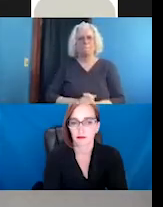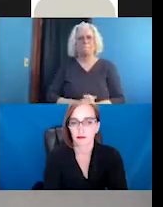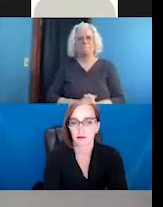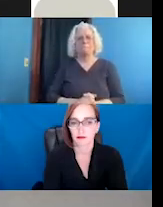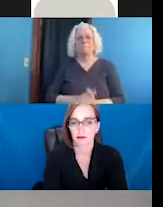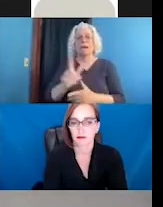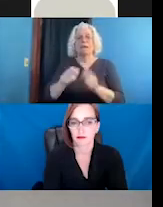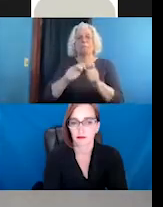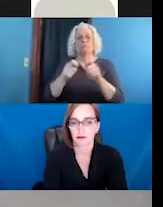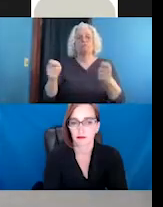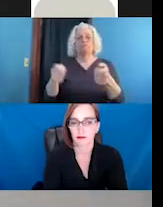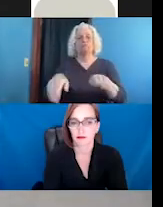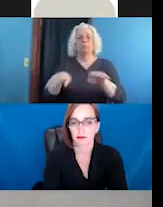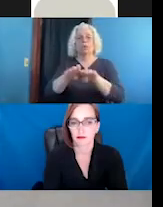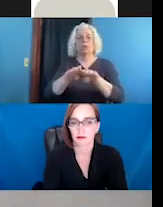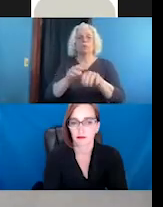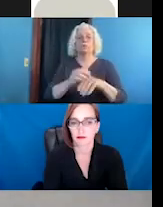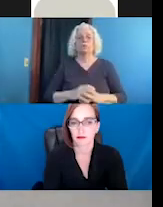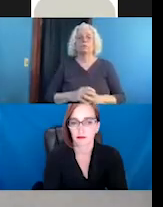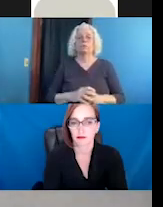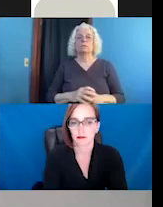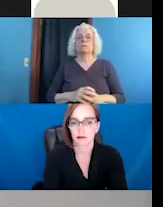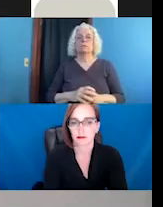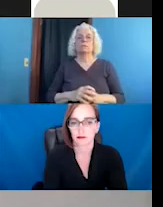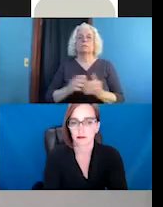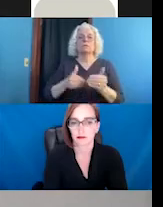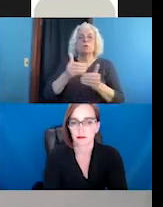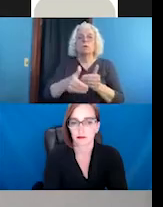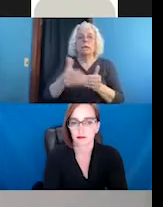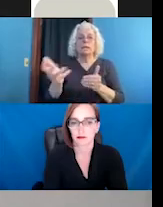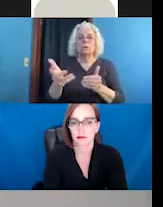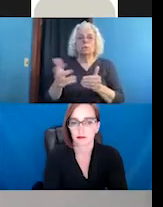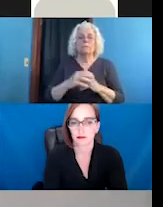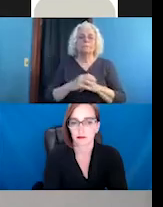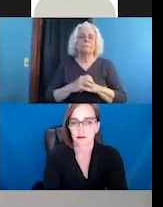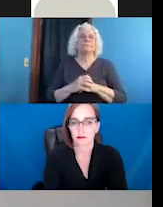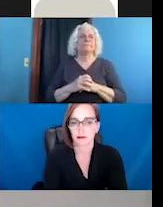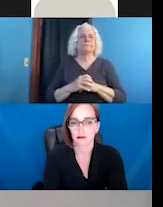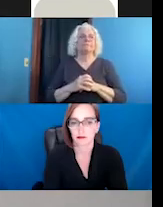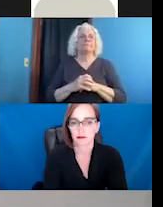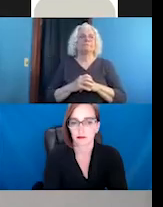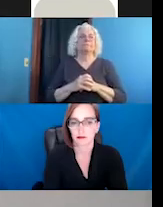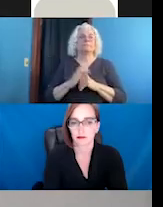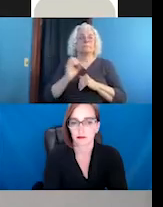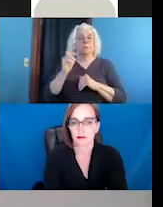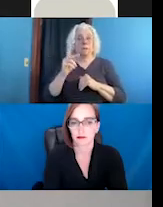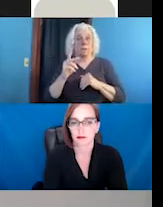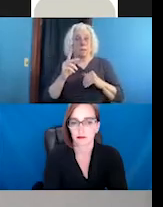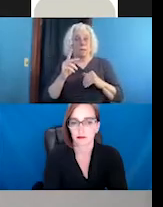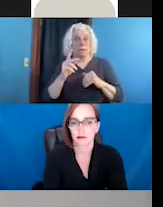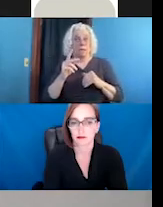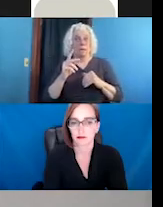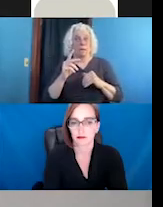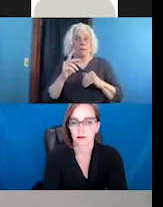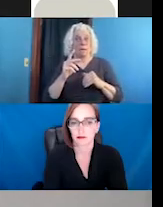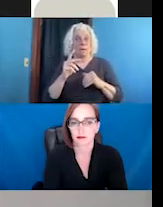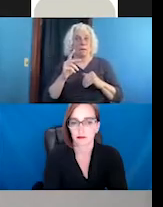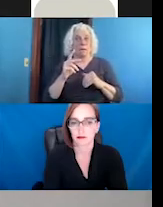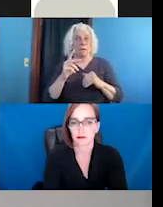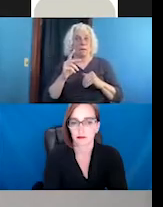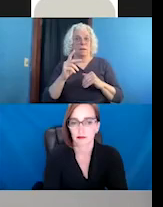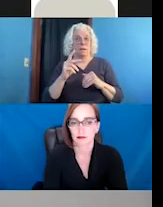so what's coming up? One, we want to again keep drilling down to